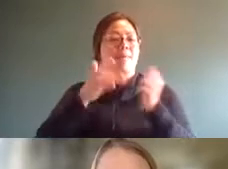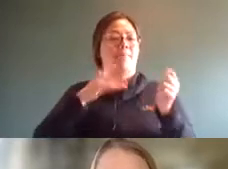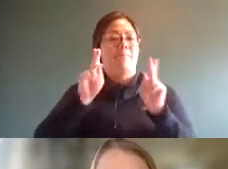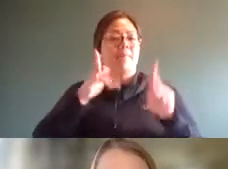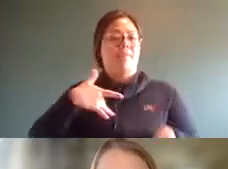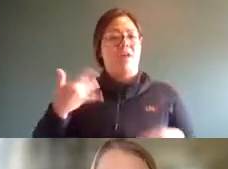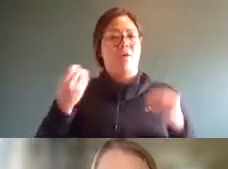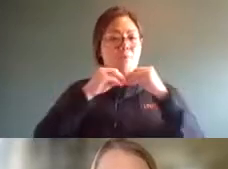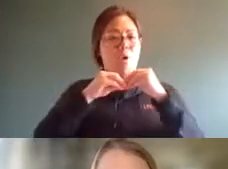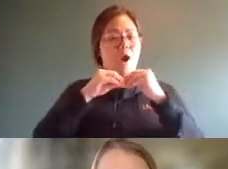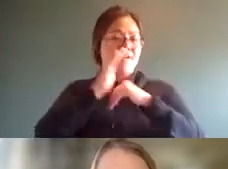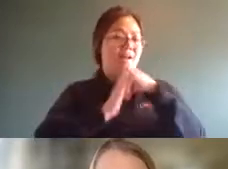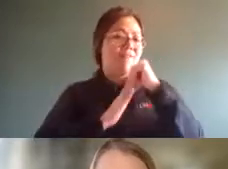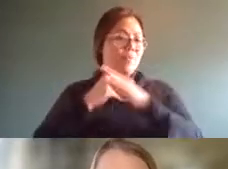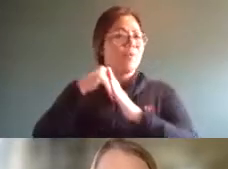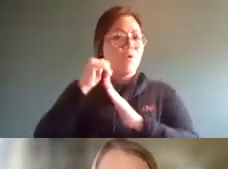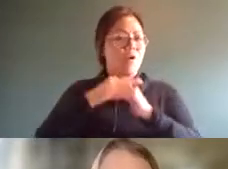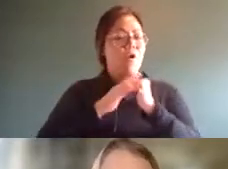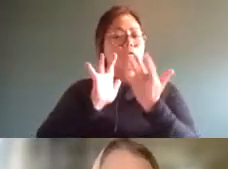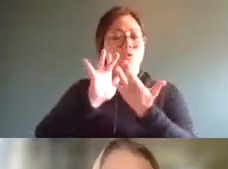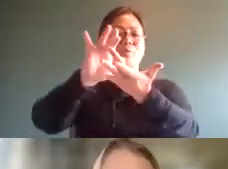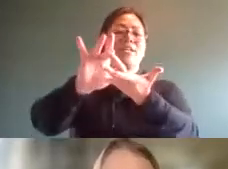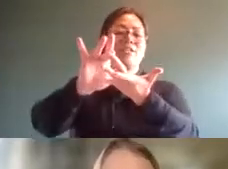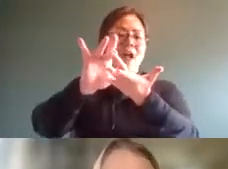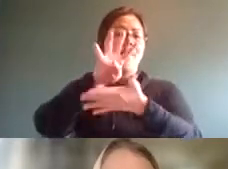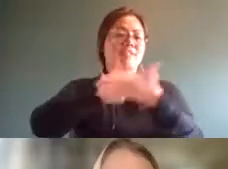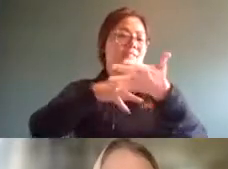comfortable reaching out to you and scheduling an interview.